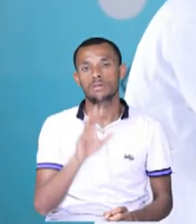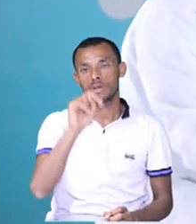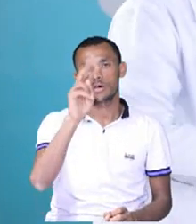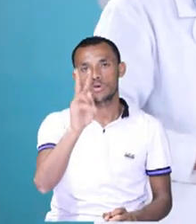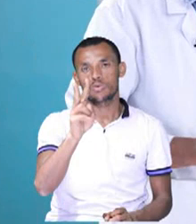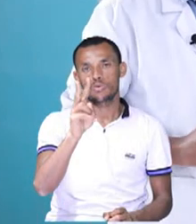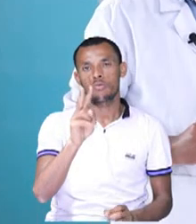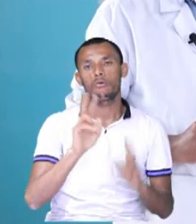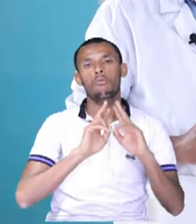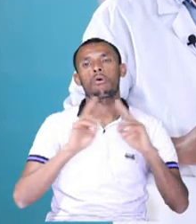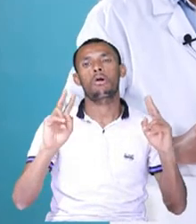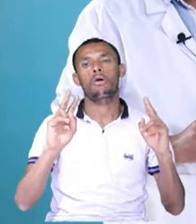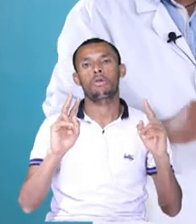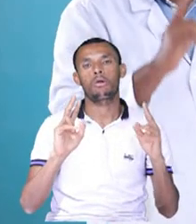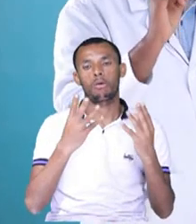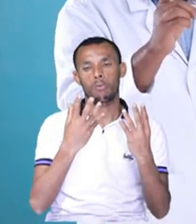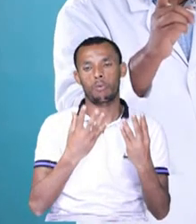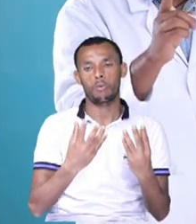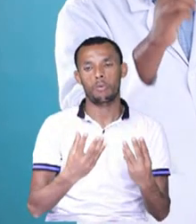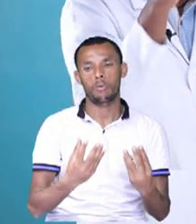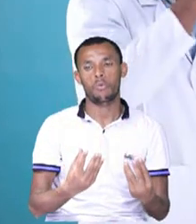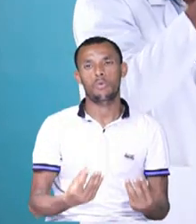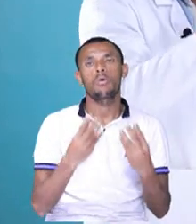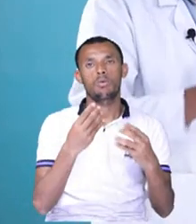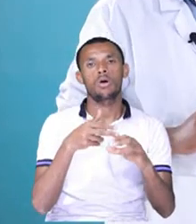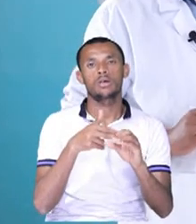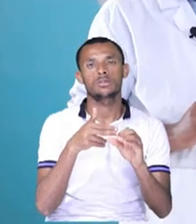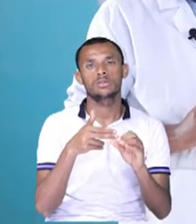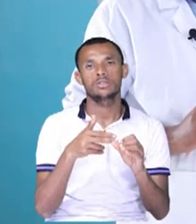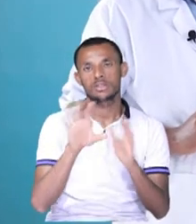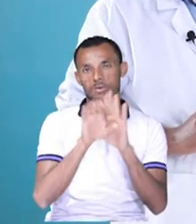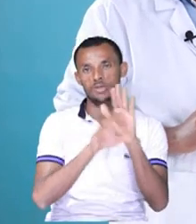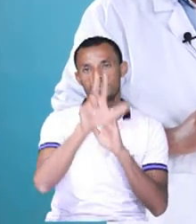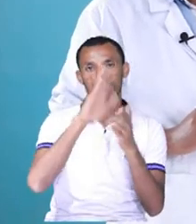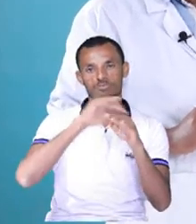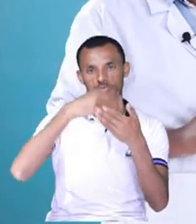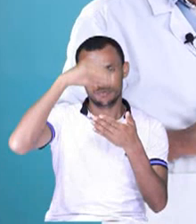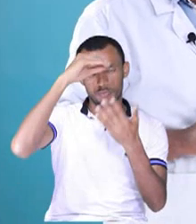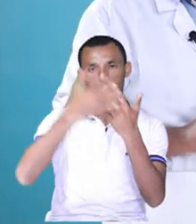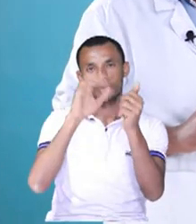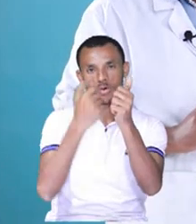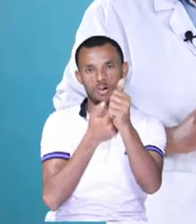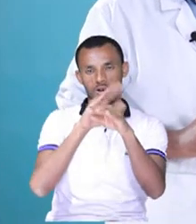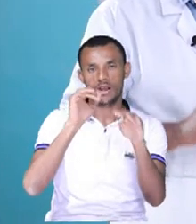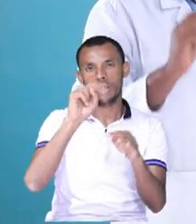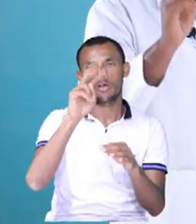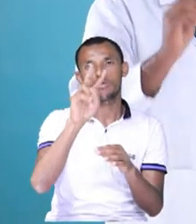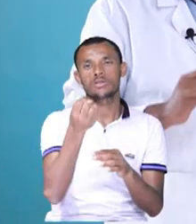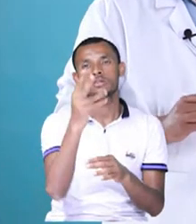N2 is very inert. Remember in chapter 3, bond order. The bond order of N2